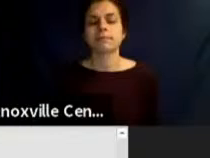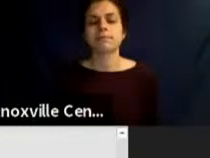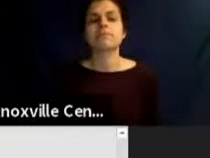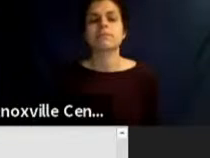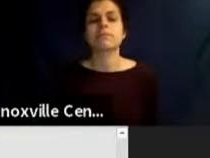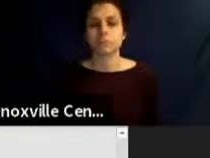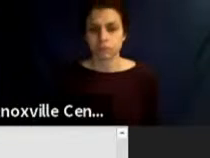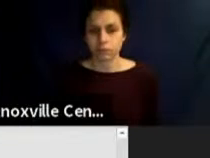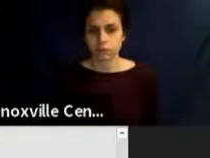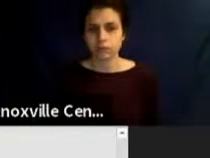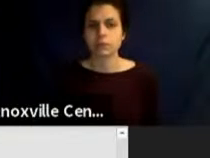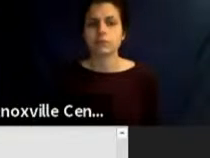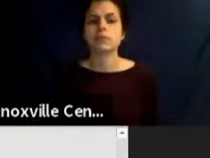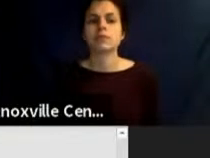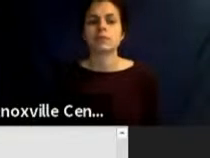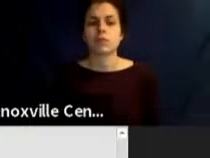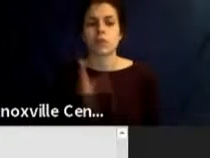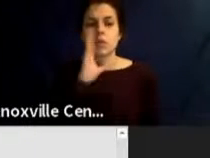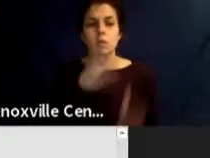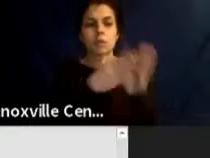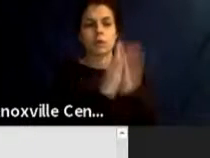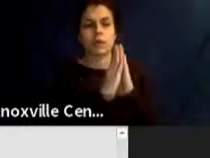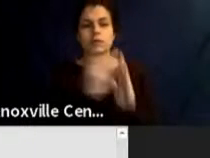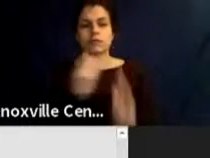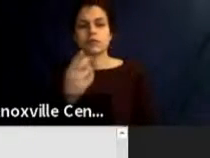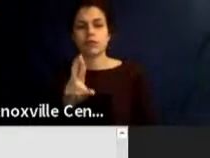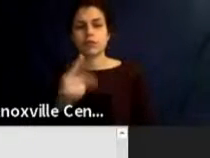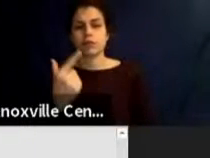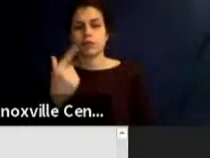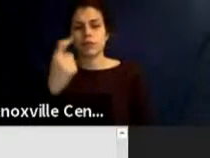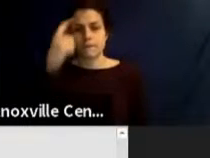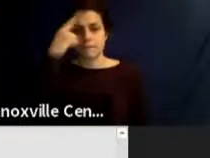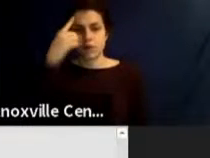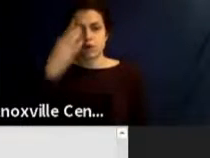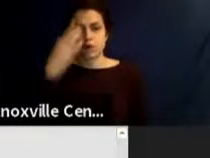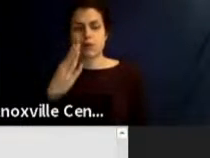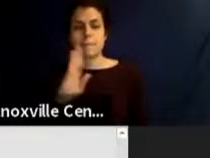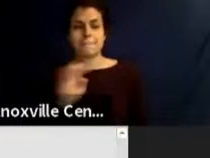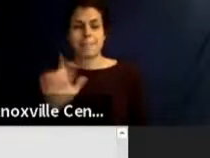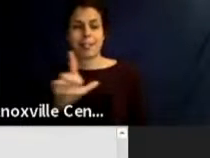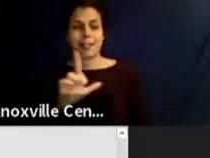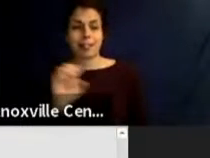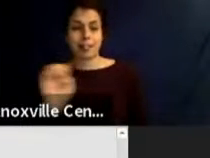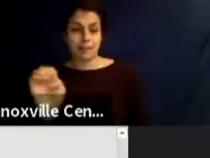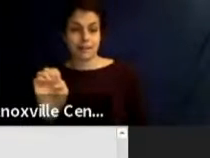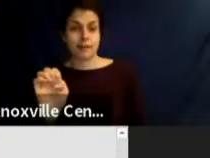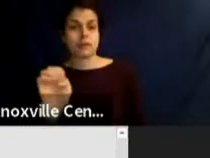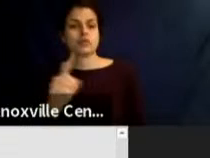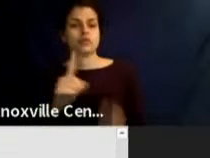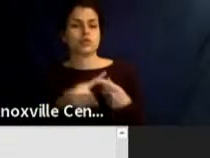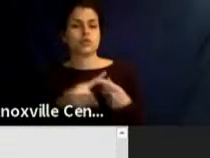And we would request governability to initiate